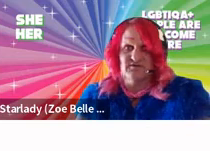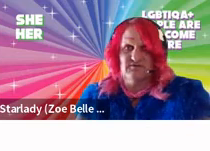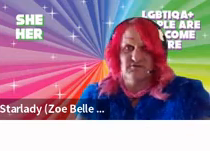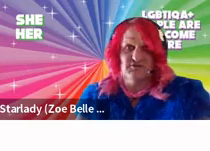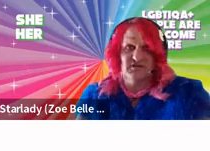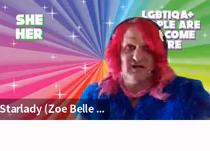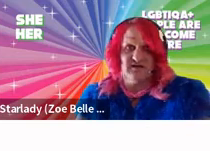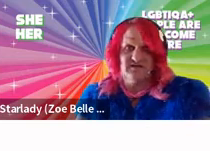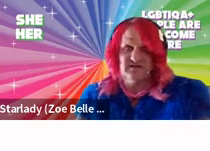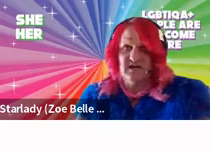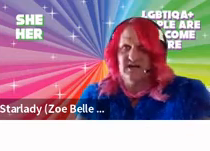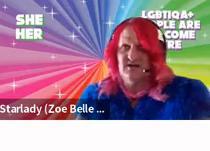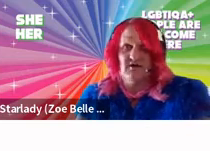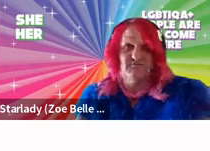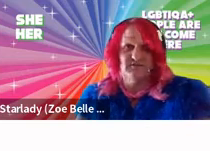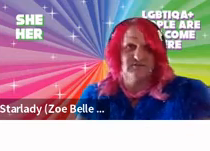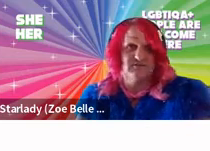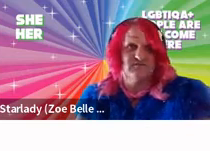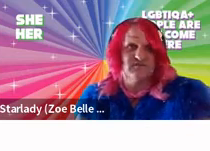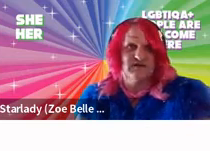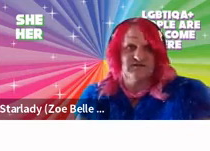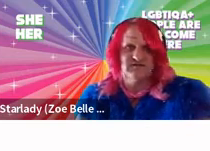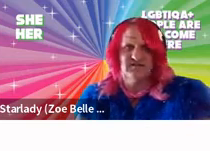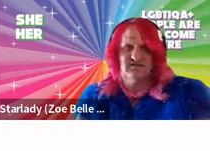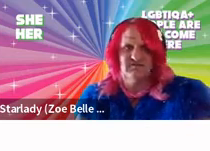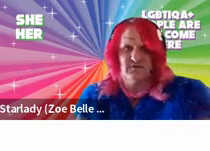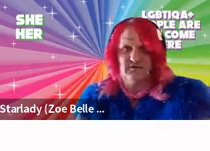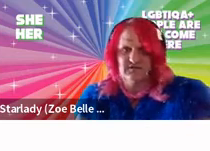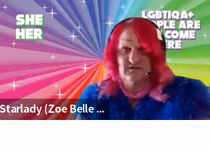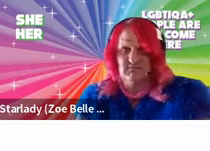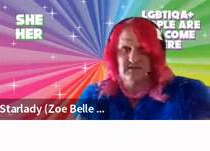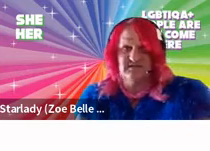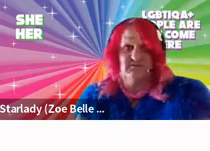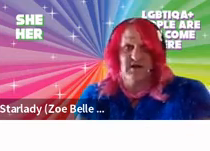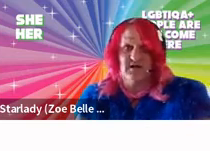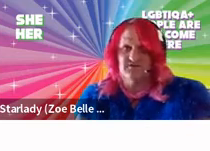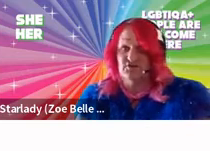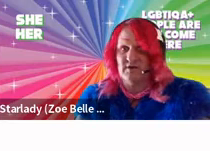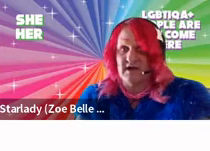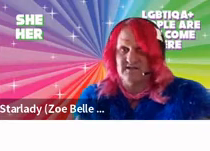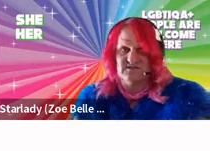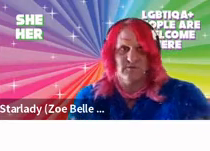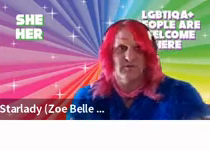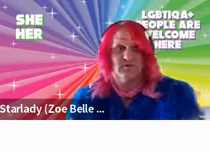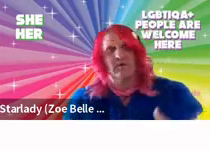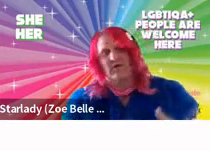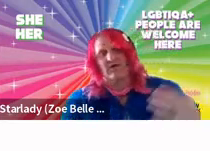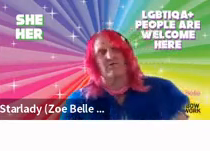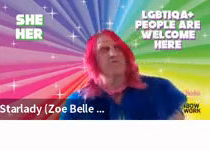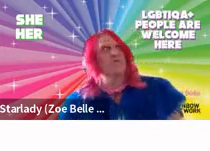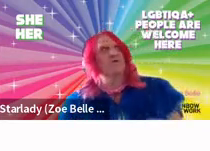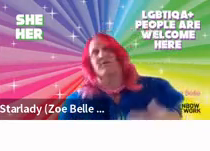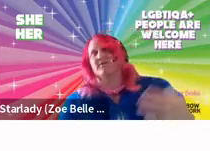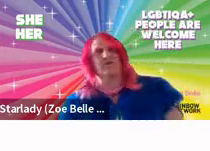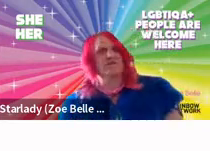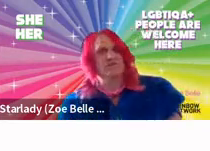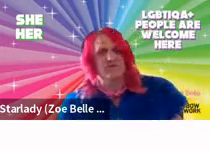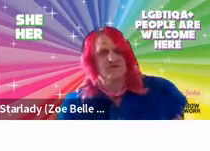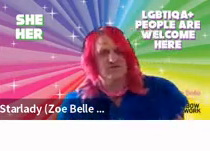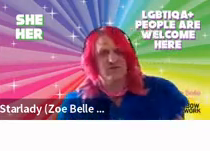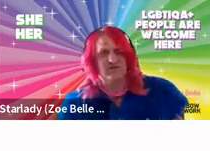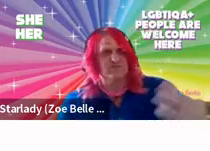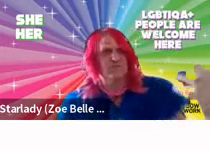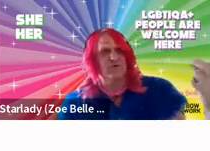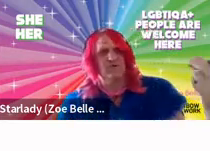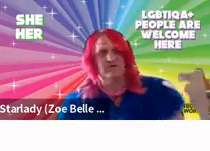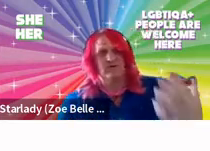gender diverse inclusion in our society, it often sort of like centers and focus on myths around trans women, including whether trans